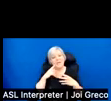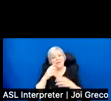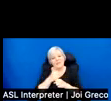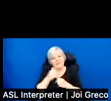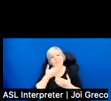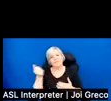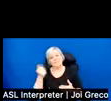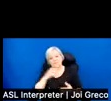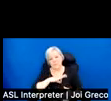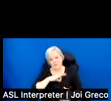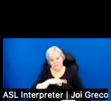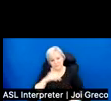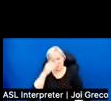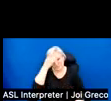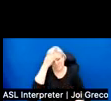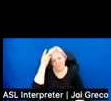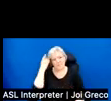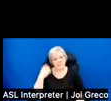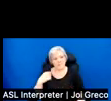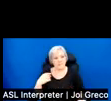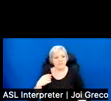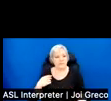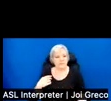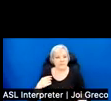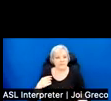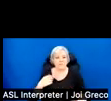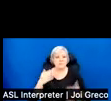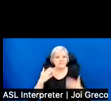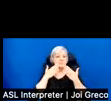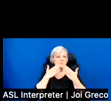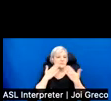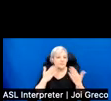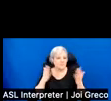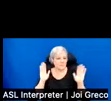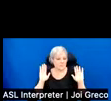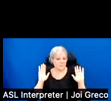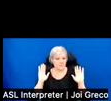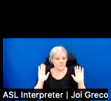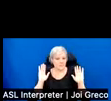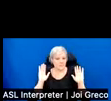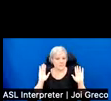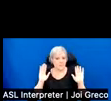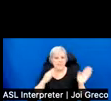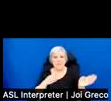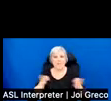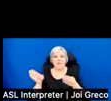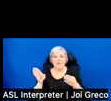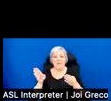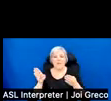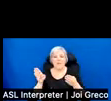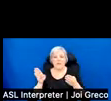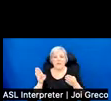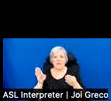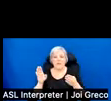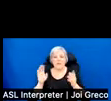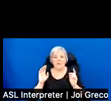best outcome. So I'm going to thank you very much right there. And I'm actually going to move directly on to Stephan Dobri. We